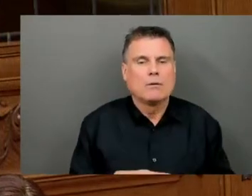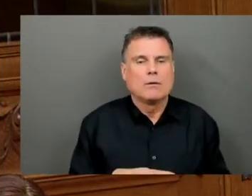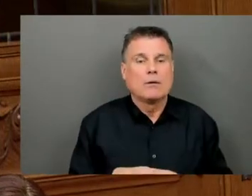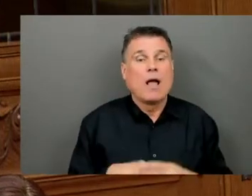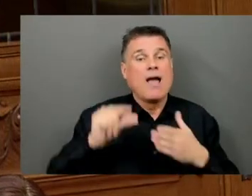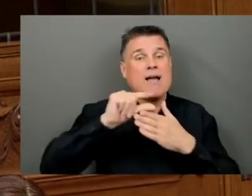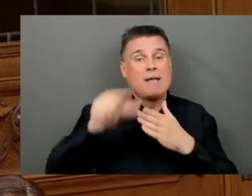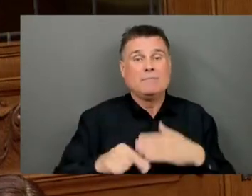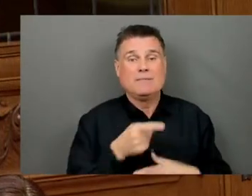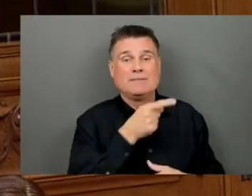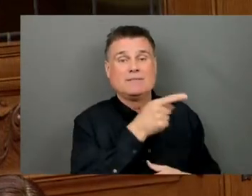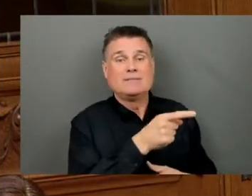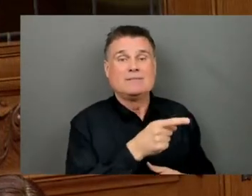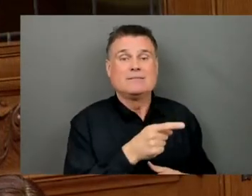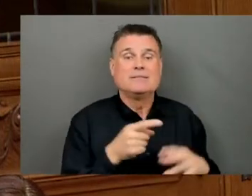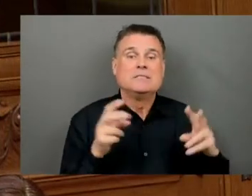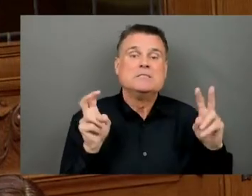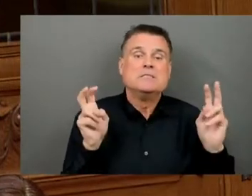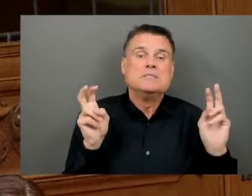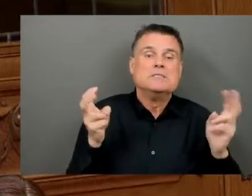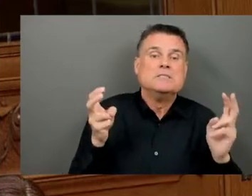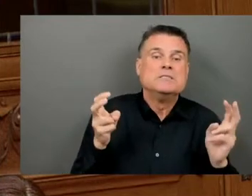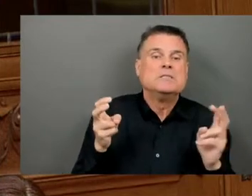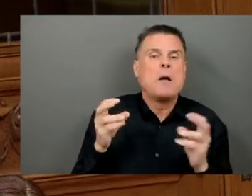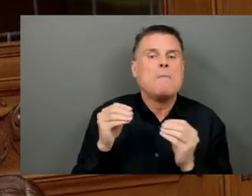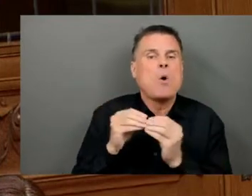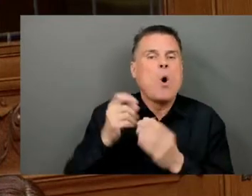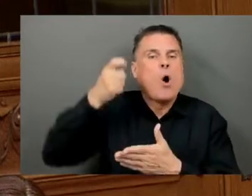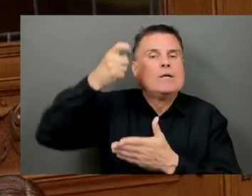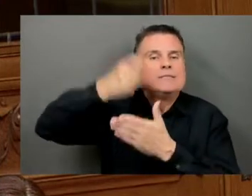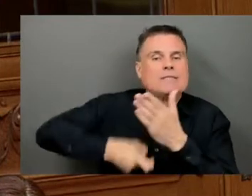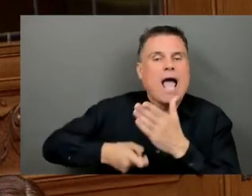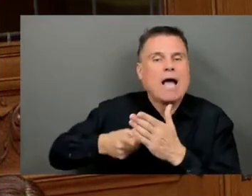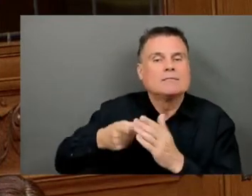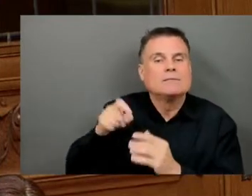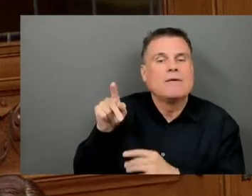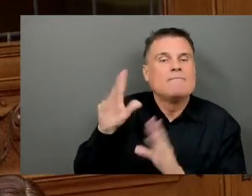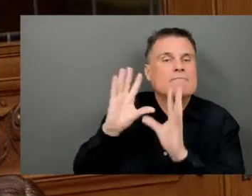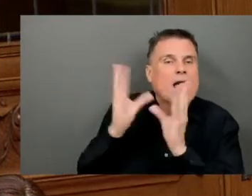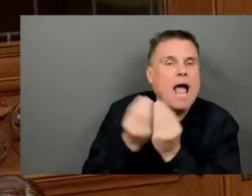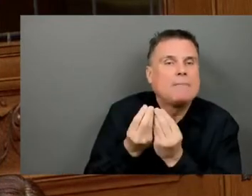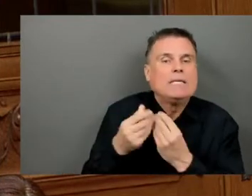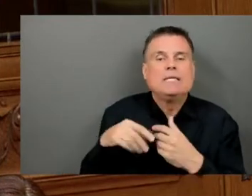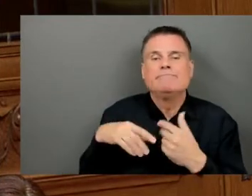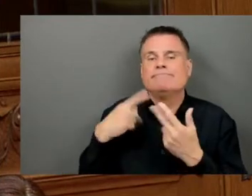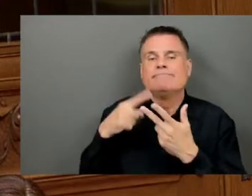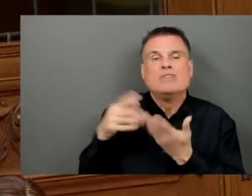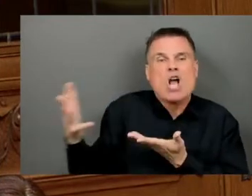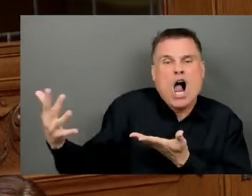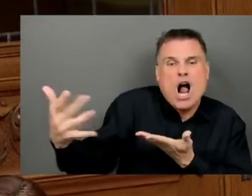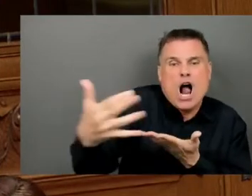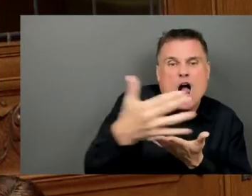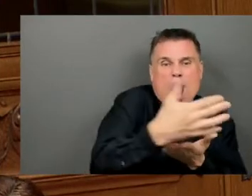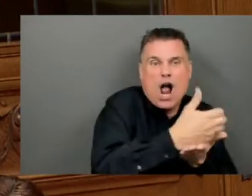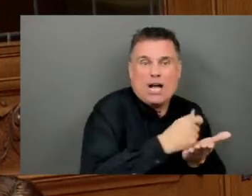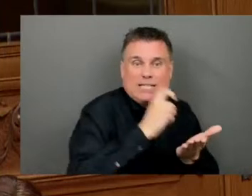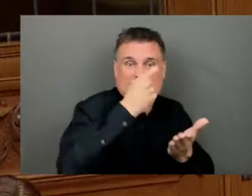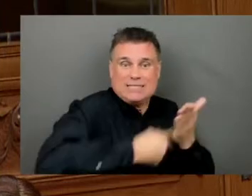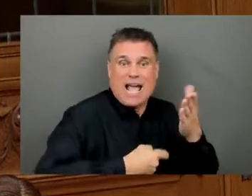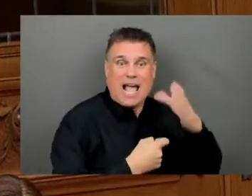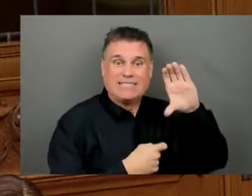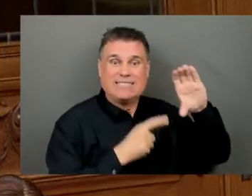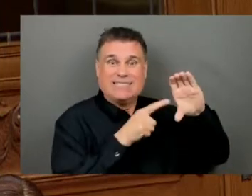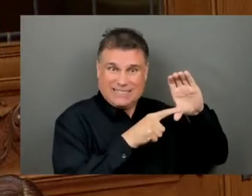living paycheck to paycheck and uses it to buy addictive drugs for addicts, we end up with more drug users, more